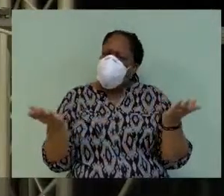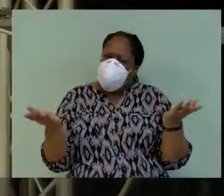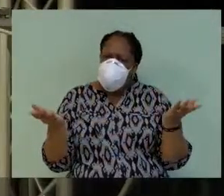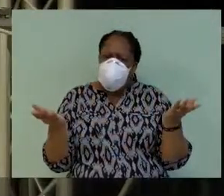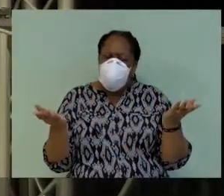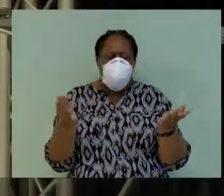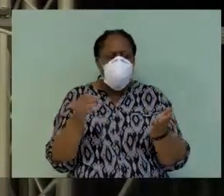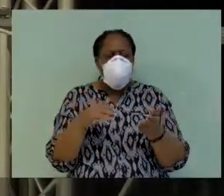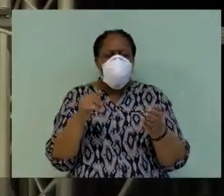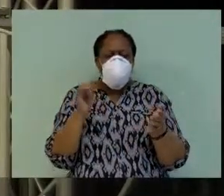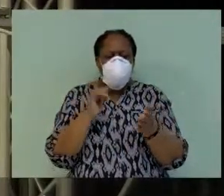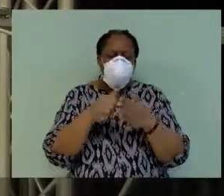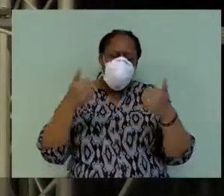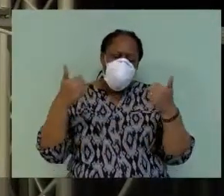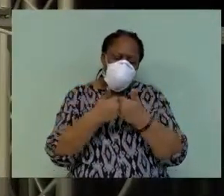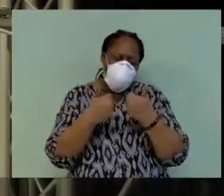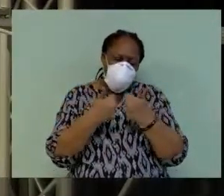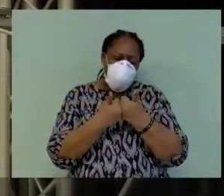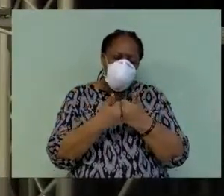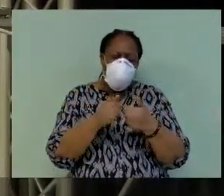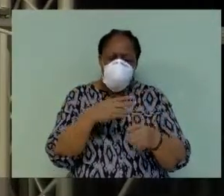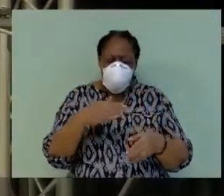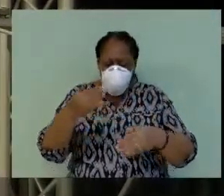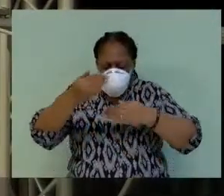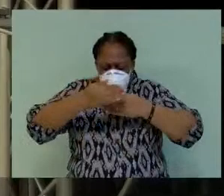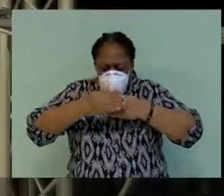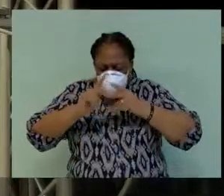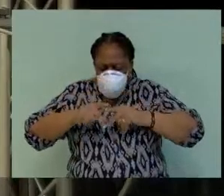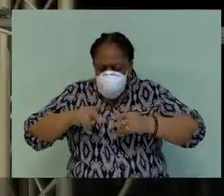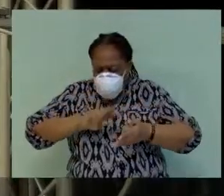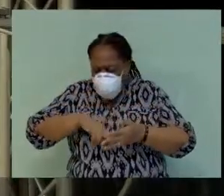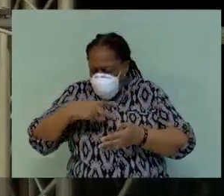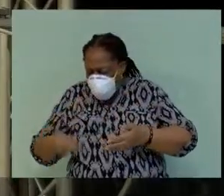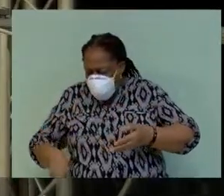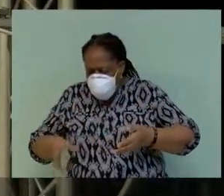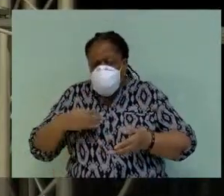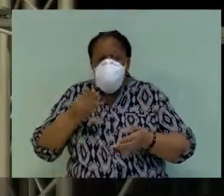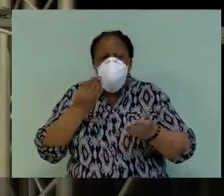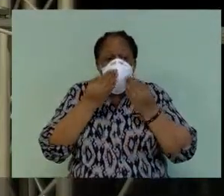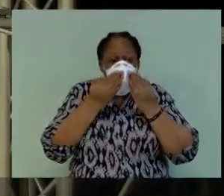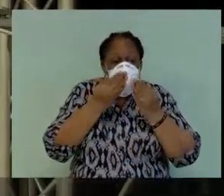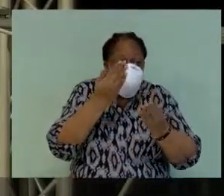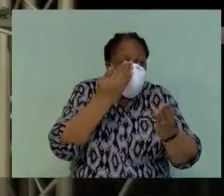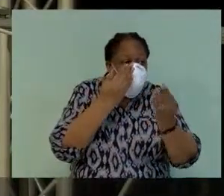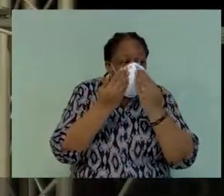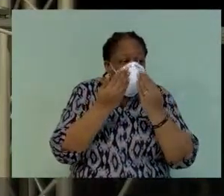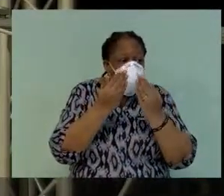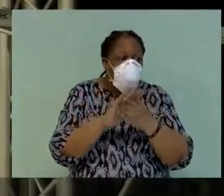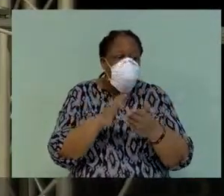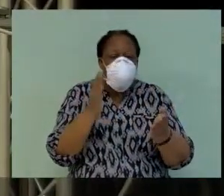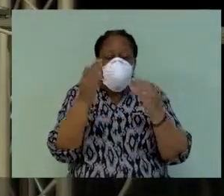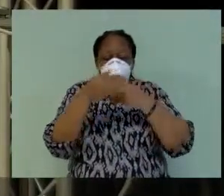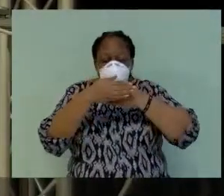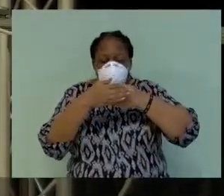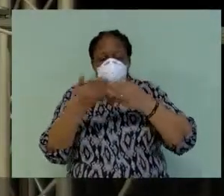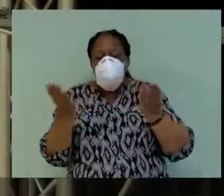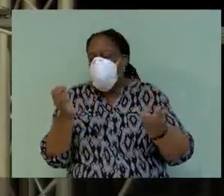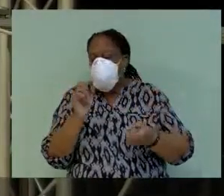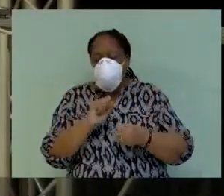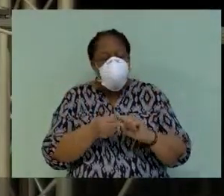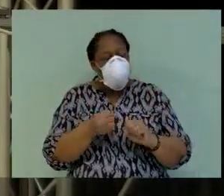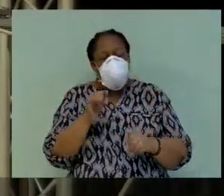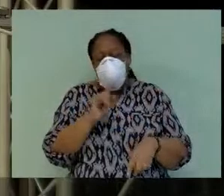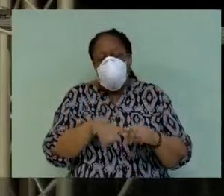soccer is a contact sport. You are going to be in front of people's face, breathing deeply, etc. And until we get this